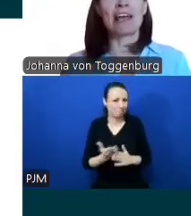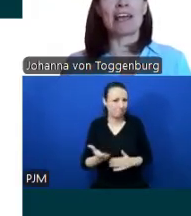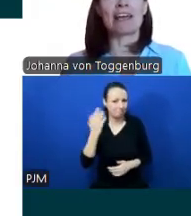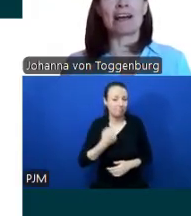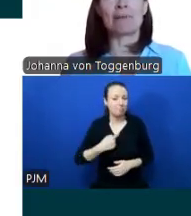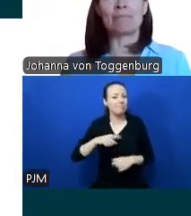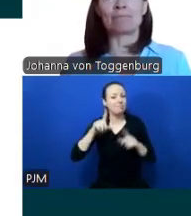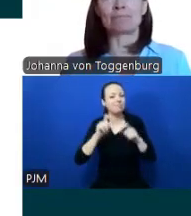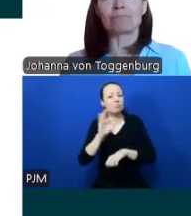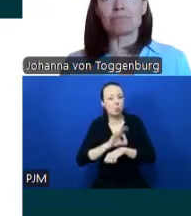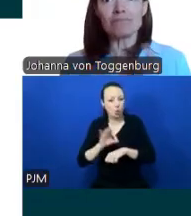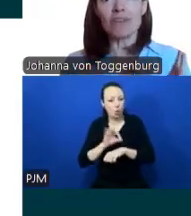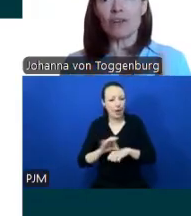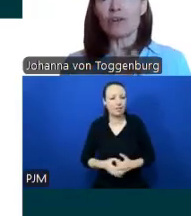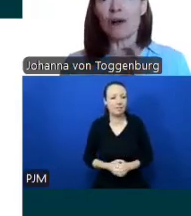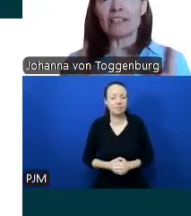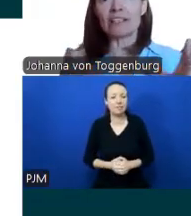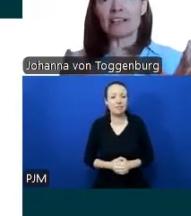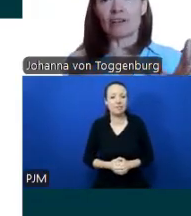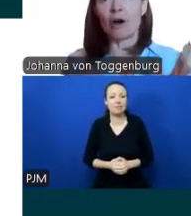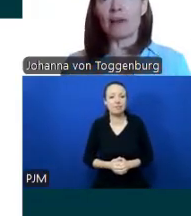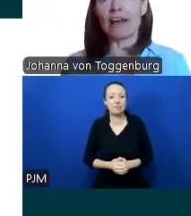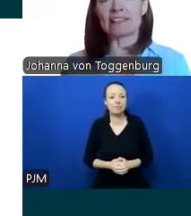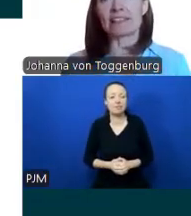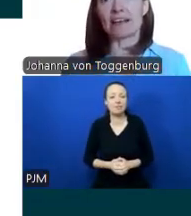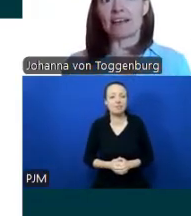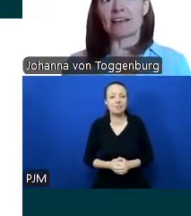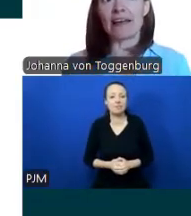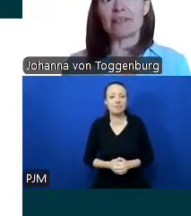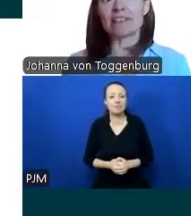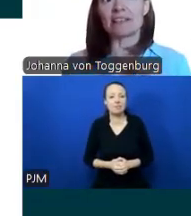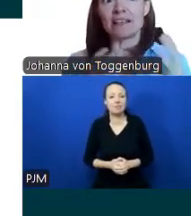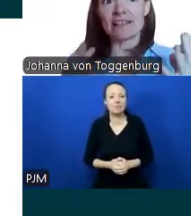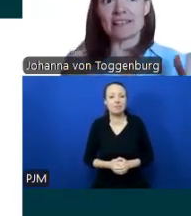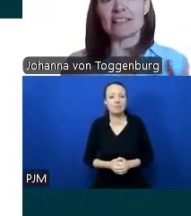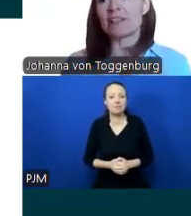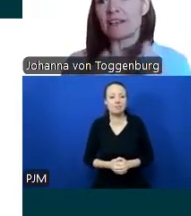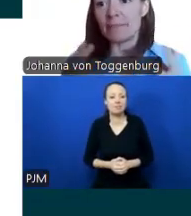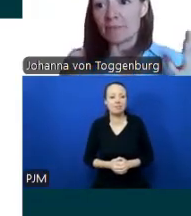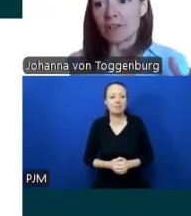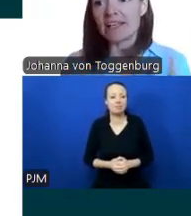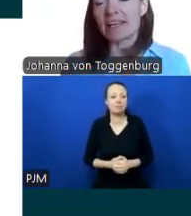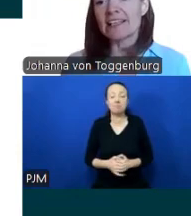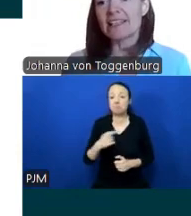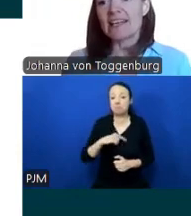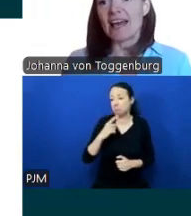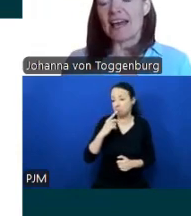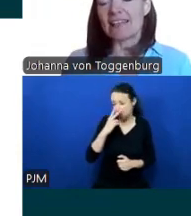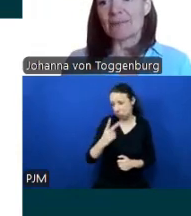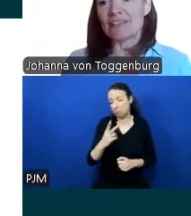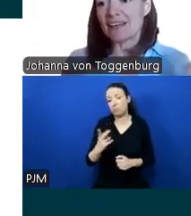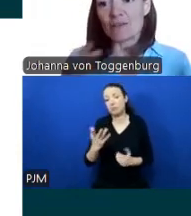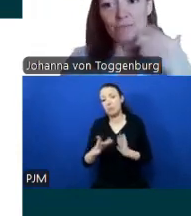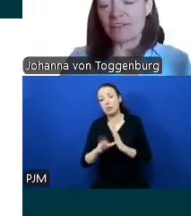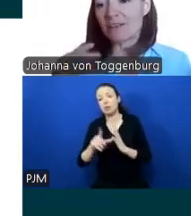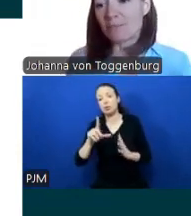developing a quite a complex climate assessment, climate modeling. And